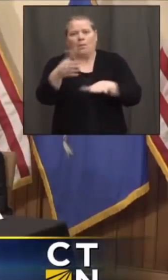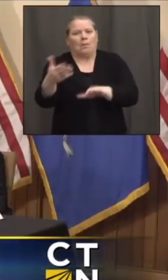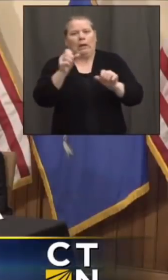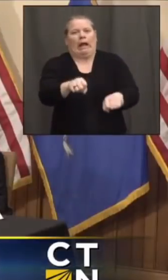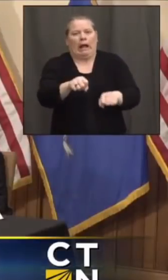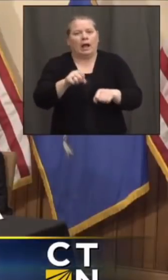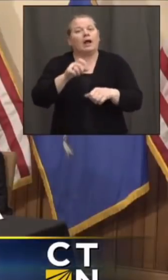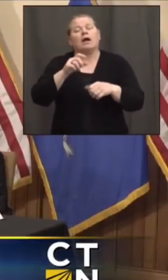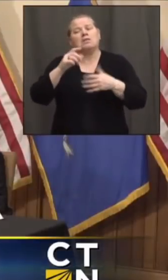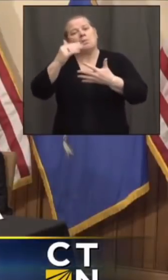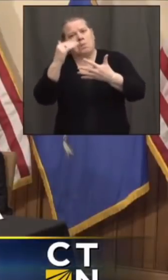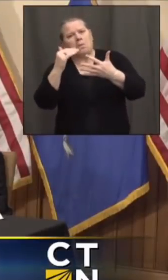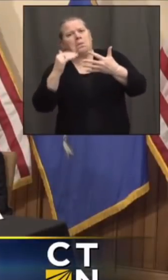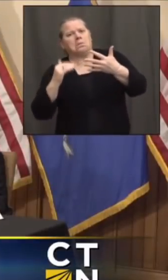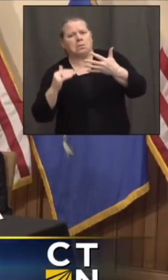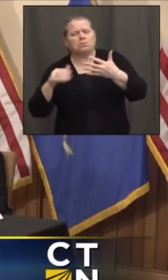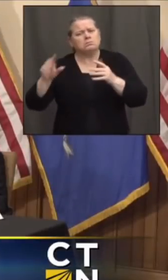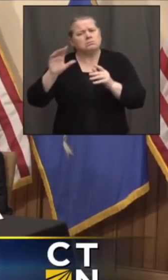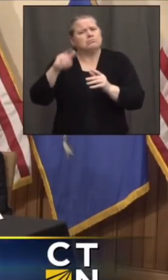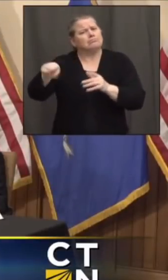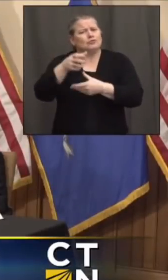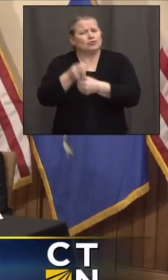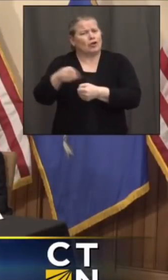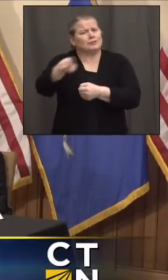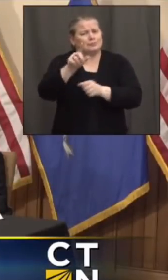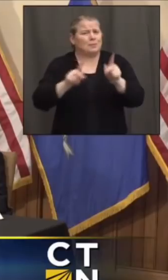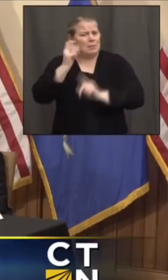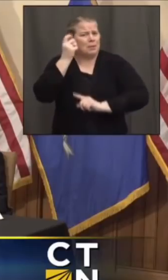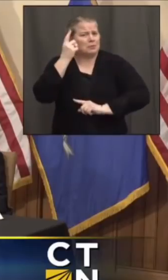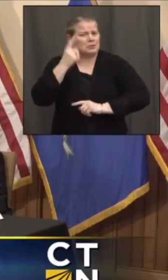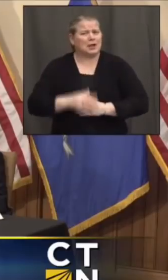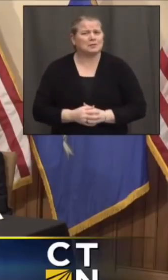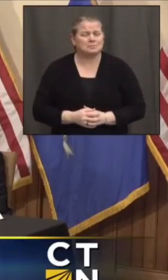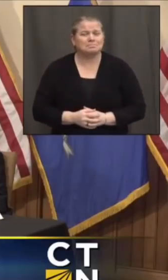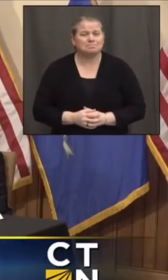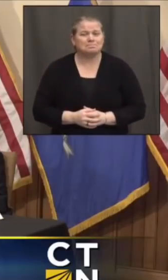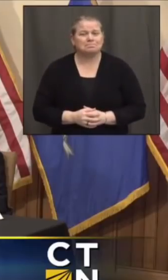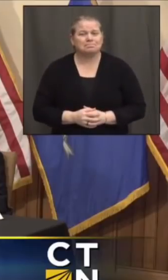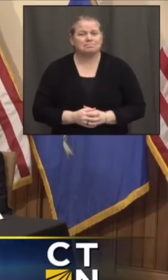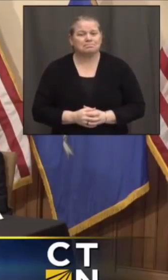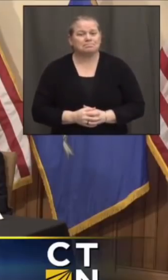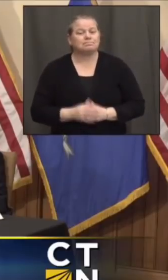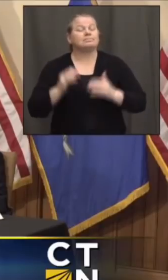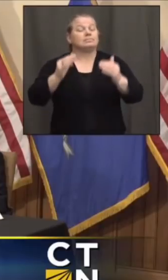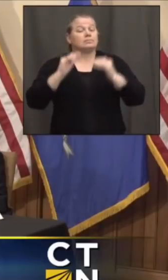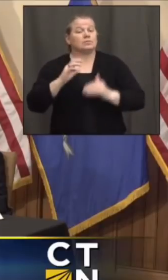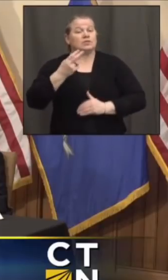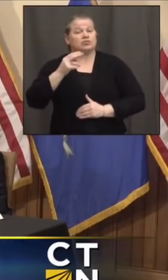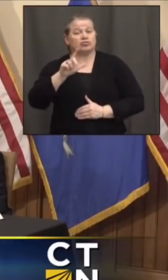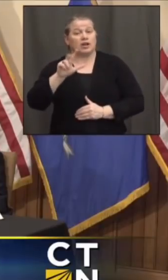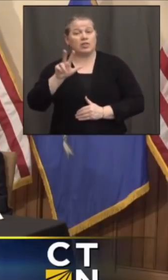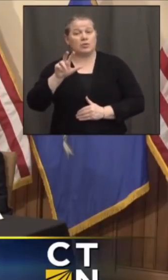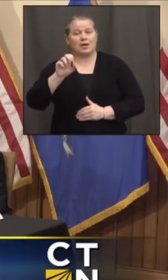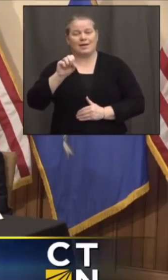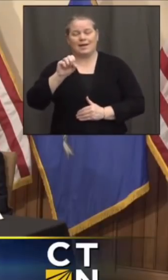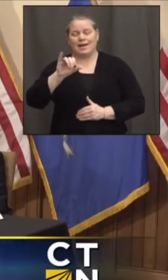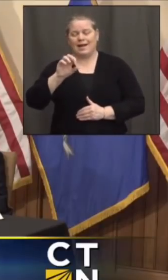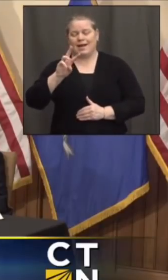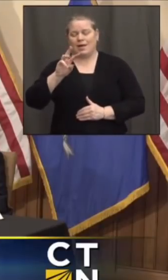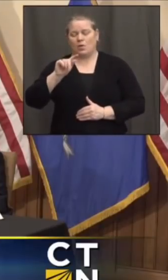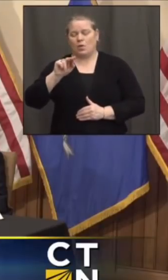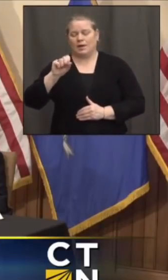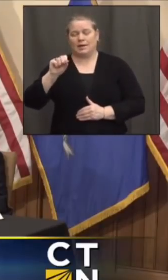thanks. Channel 3 Eyewitness News. Yes, Governor, since the Biden administration announced that